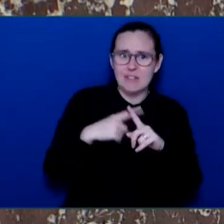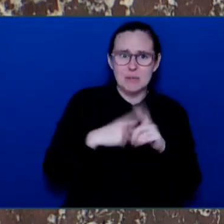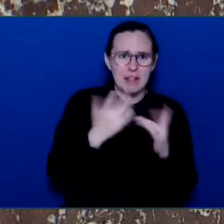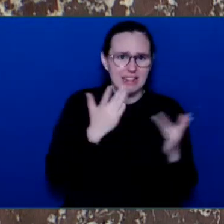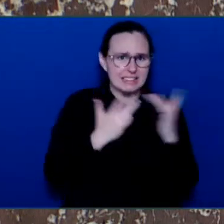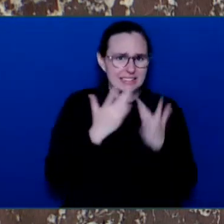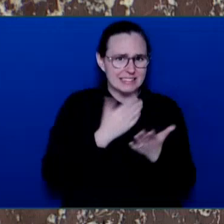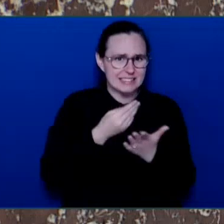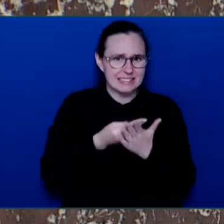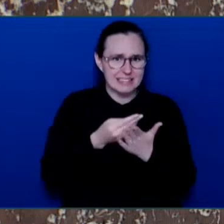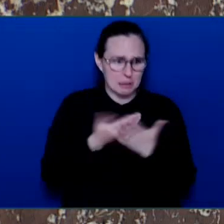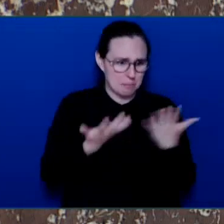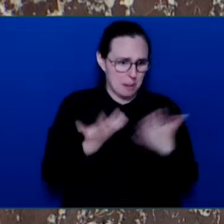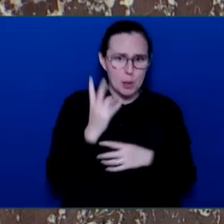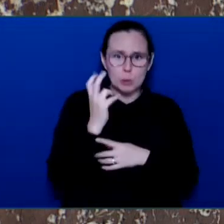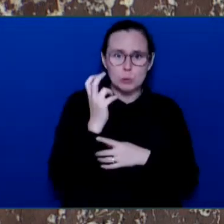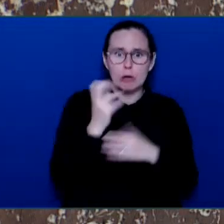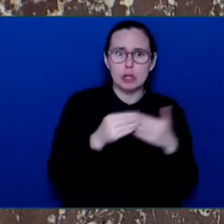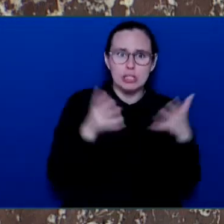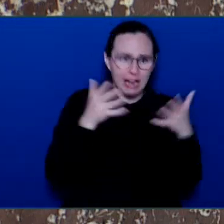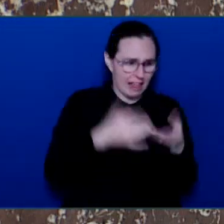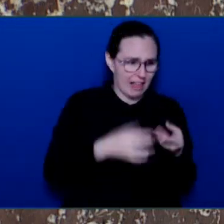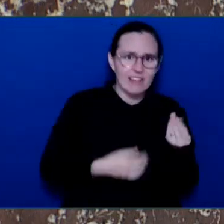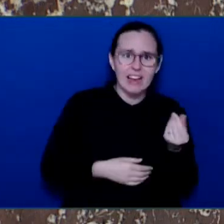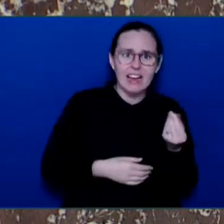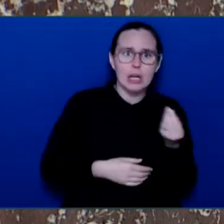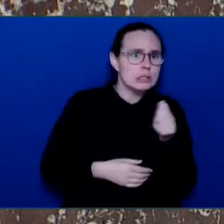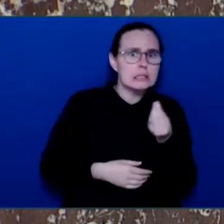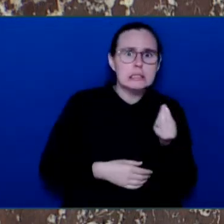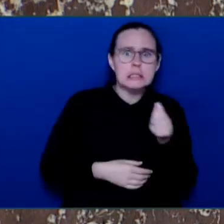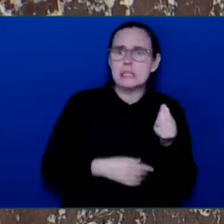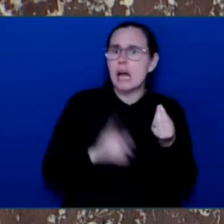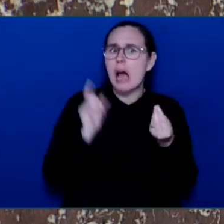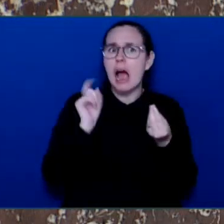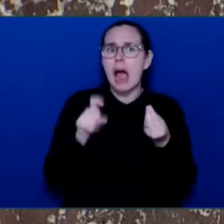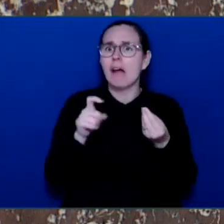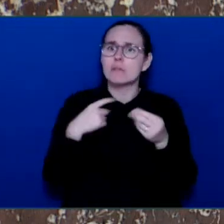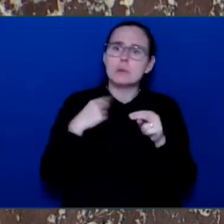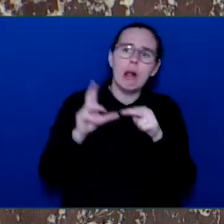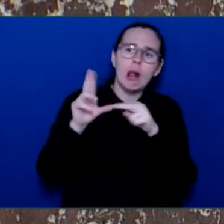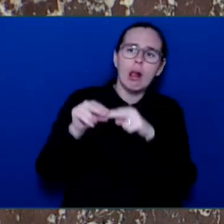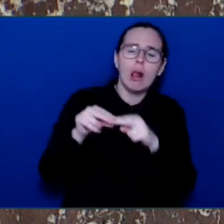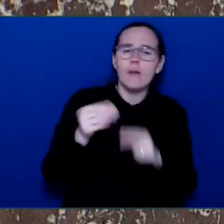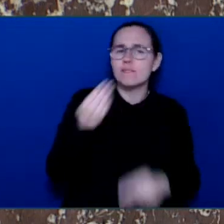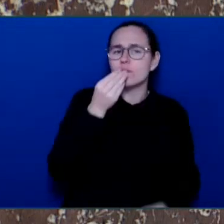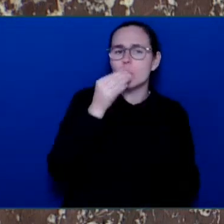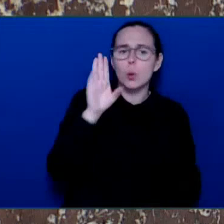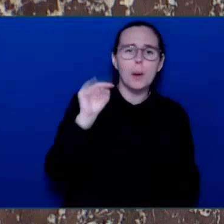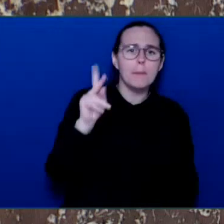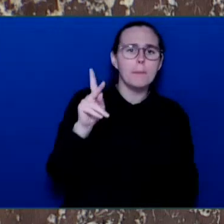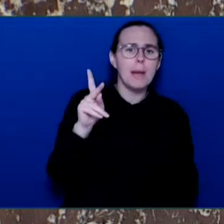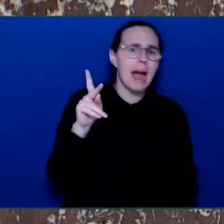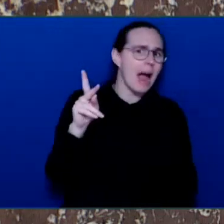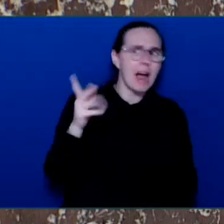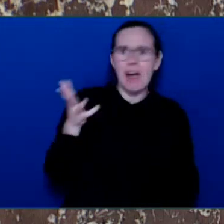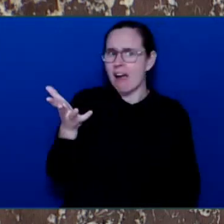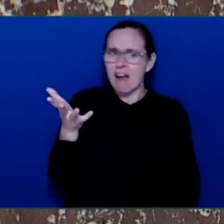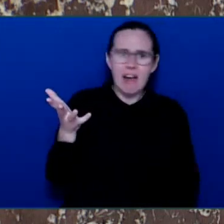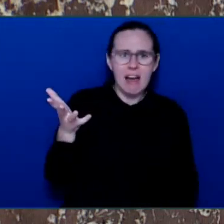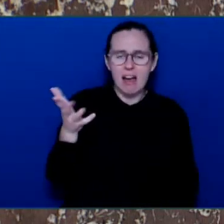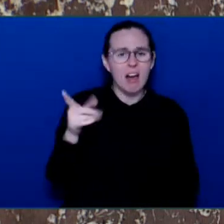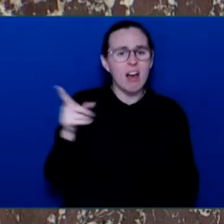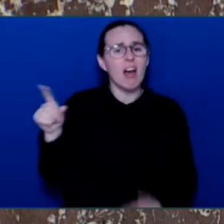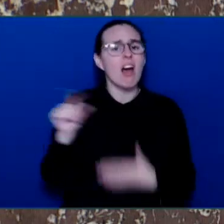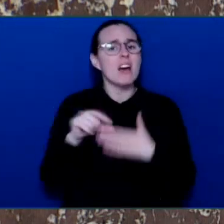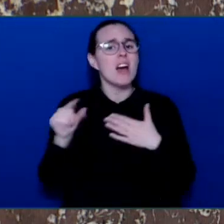soaring, this government is recklessly funneling untold dollars into the Clean BC, the